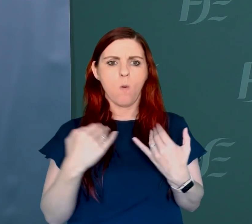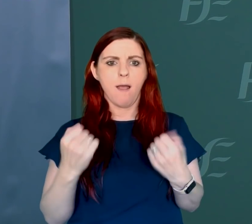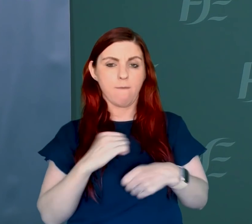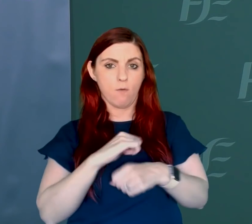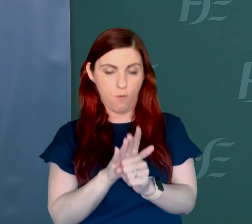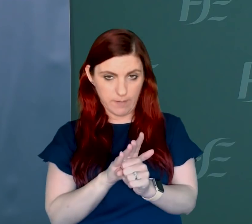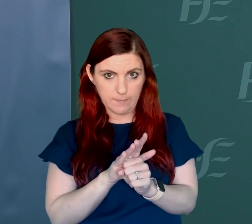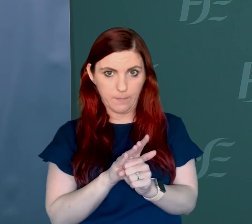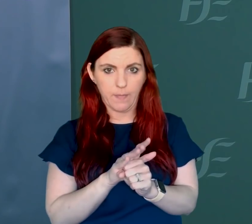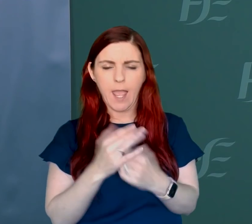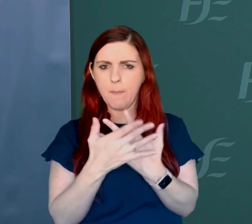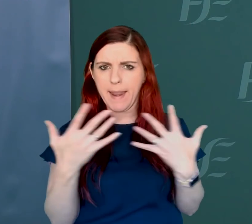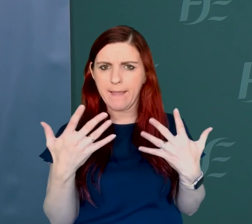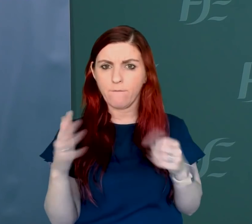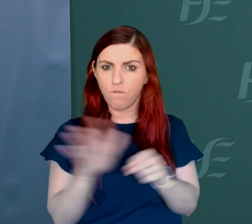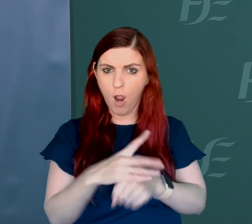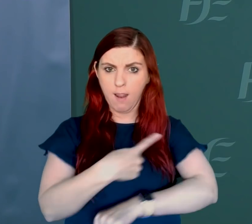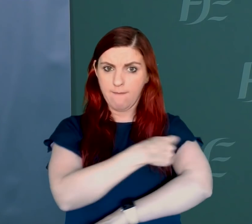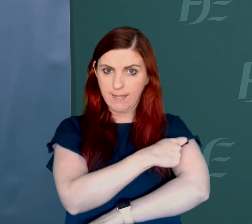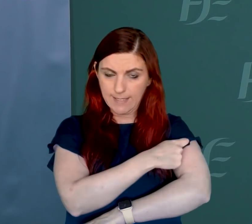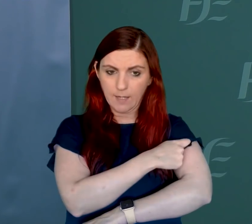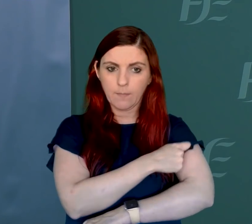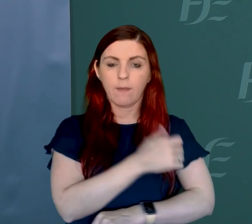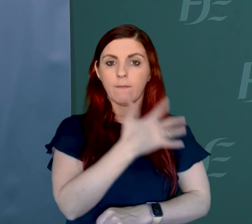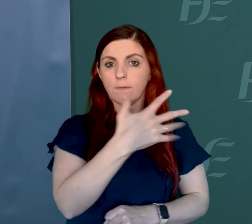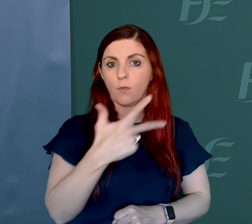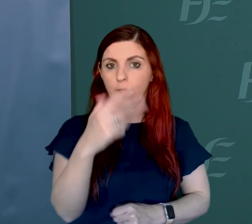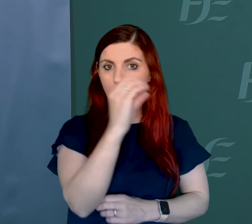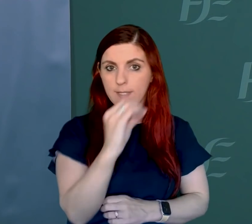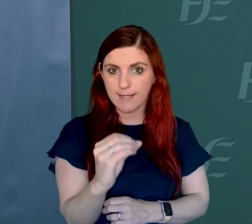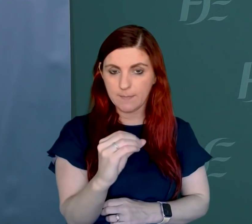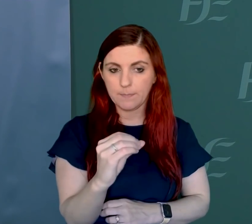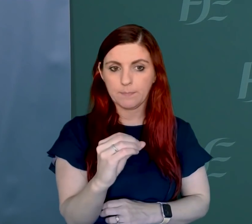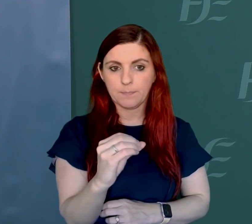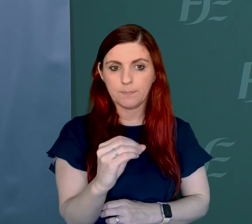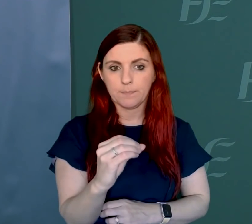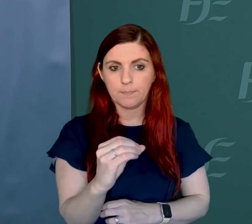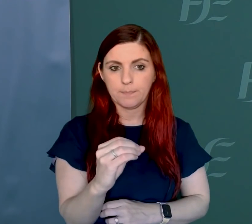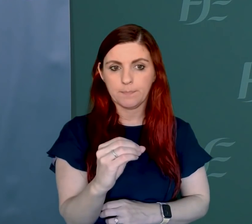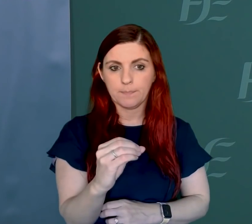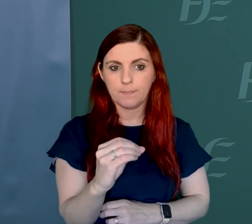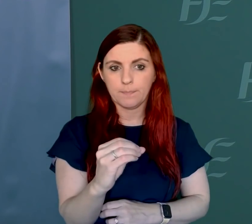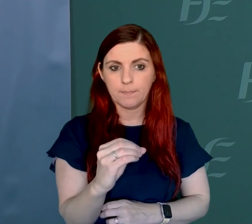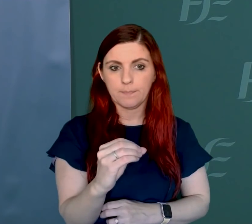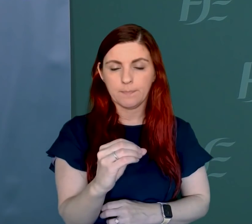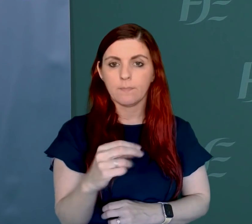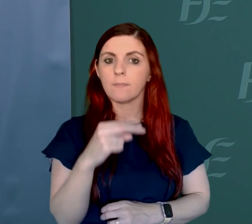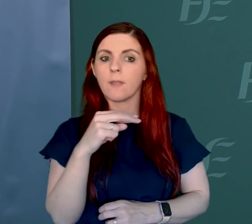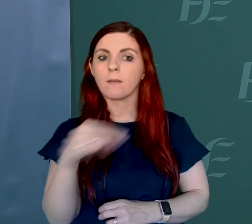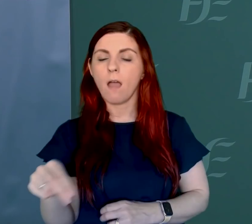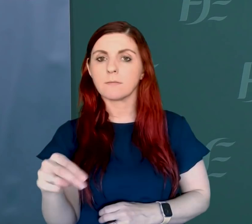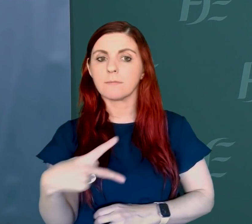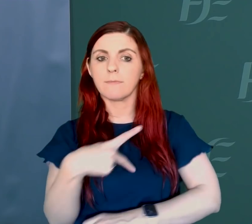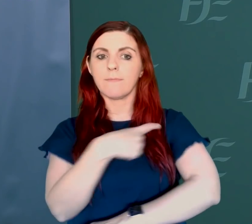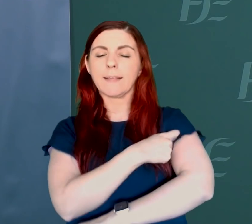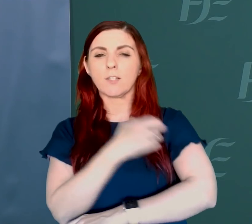COVID positive patients, fully vaccinated 53%, and not vaccinated or